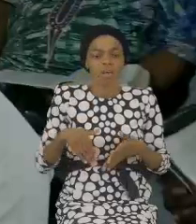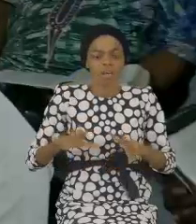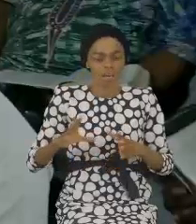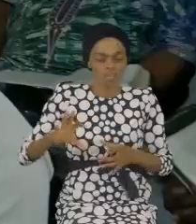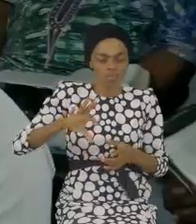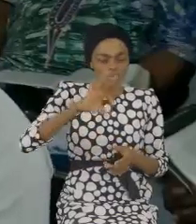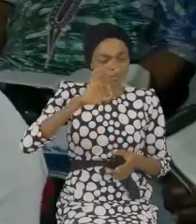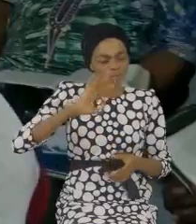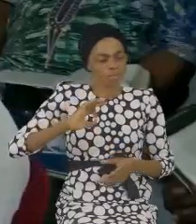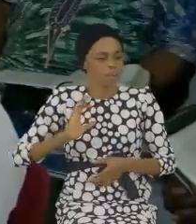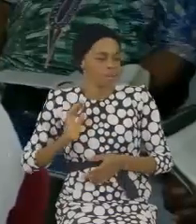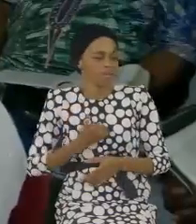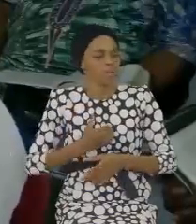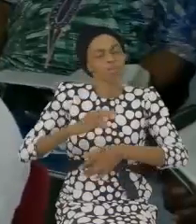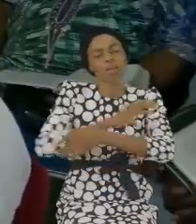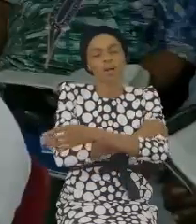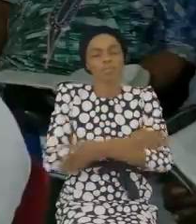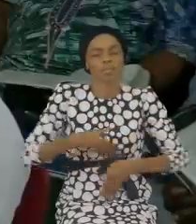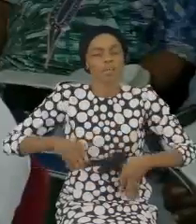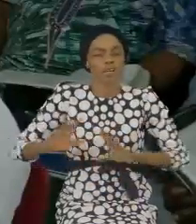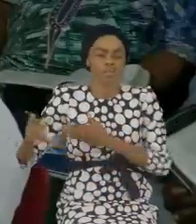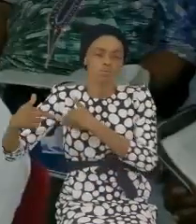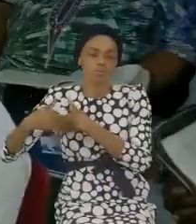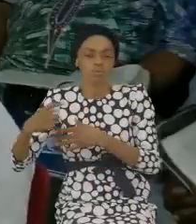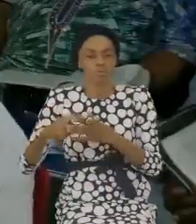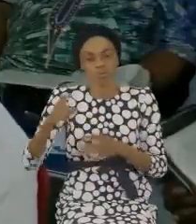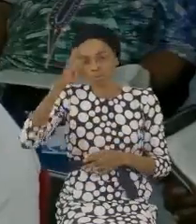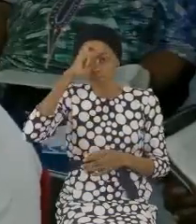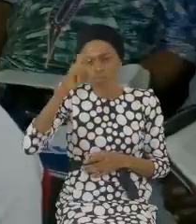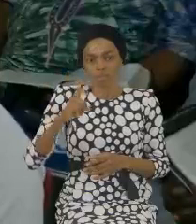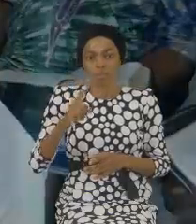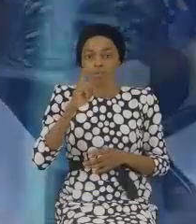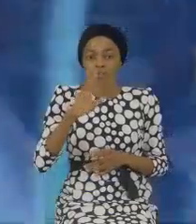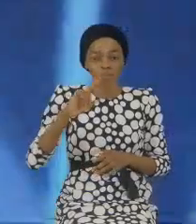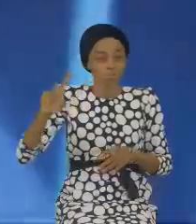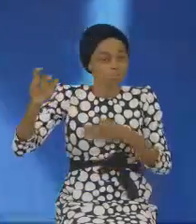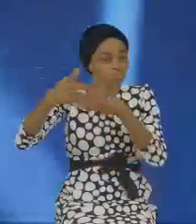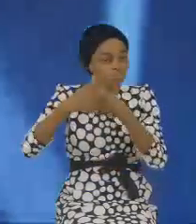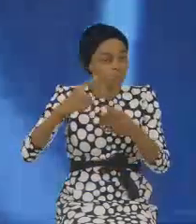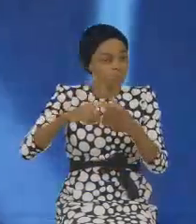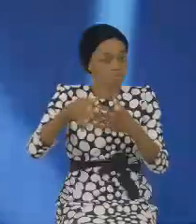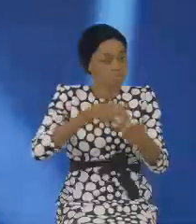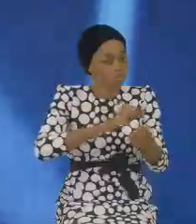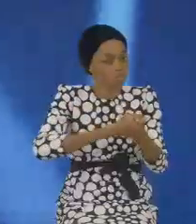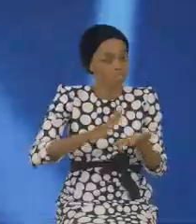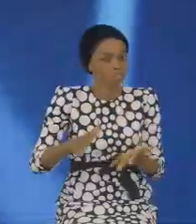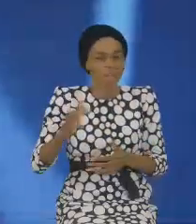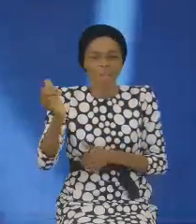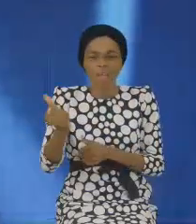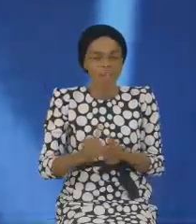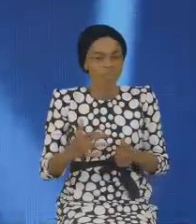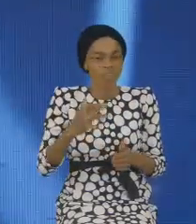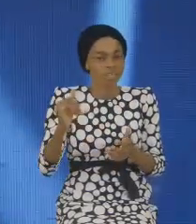captain and let us return unto Egypt, they were going to return to perdition. Everything